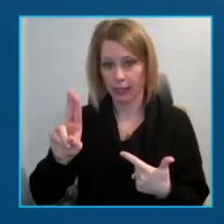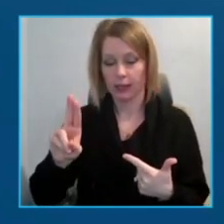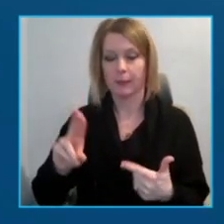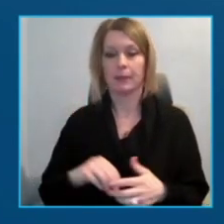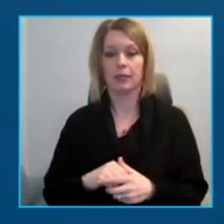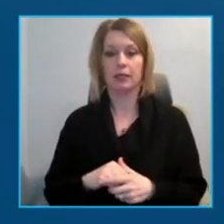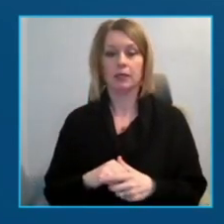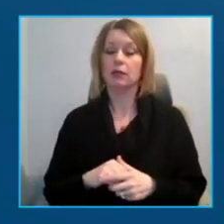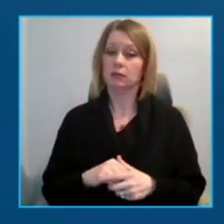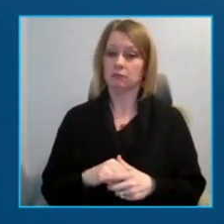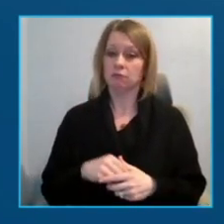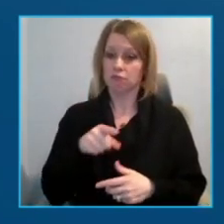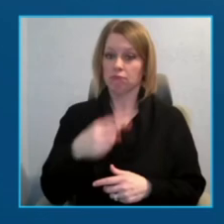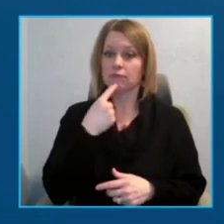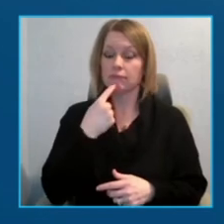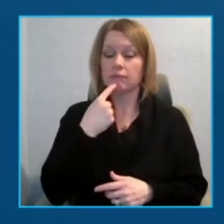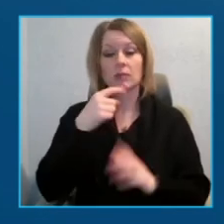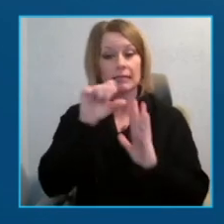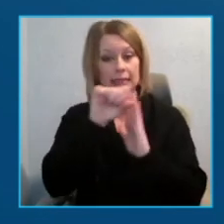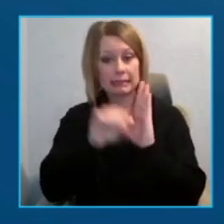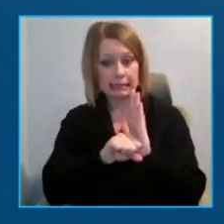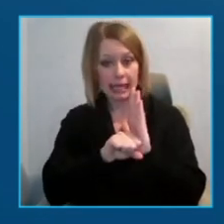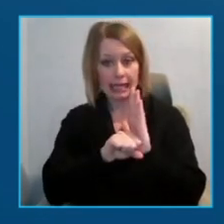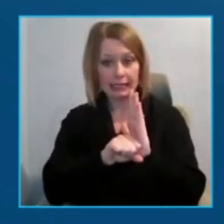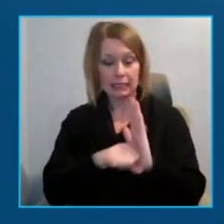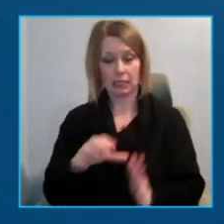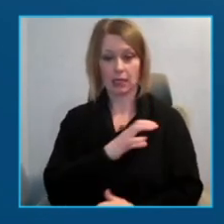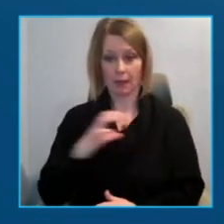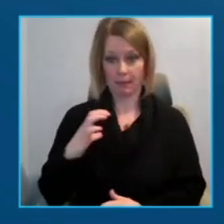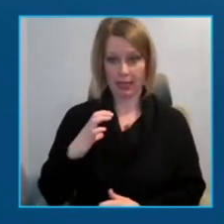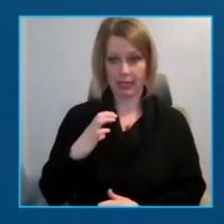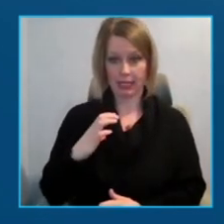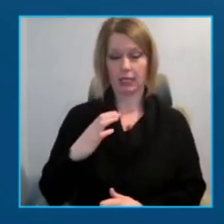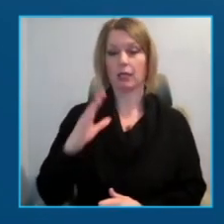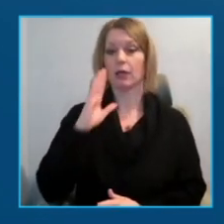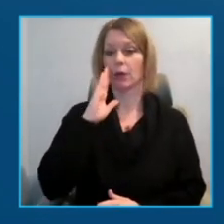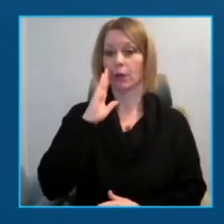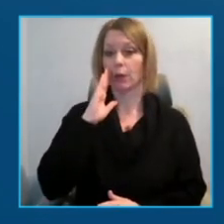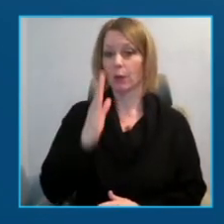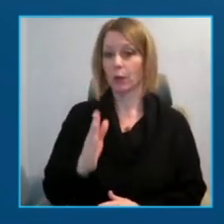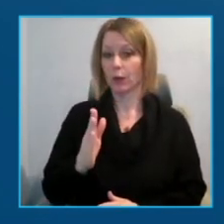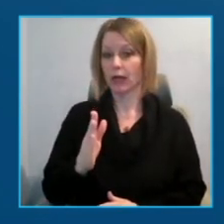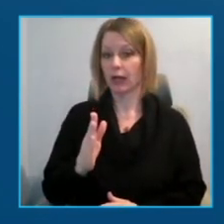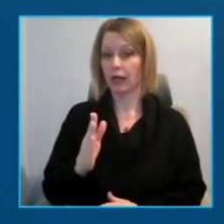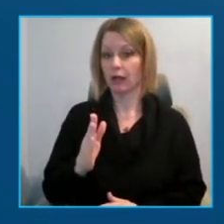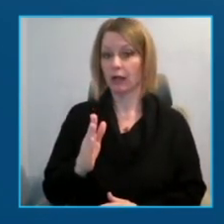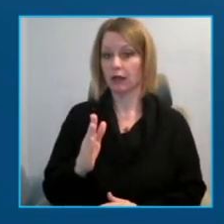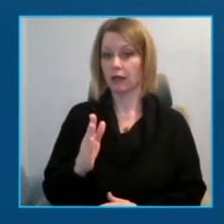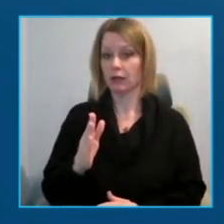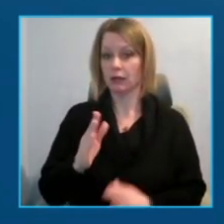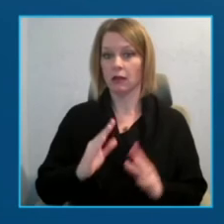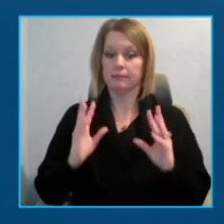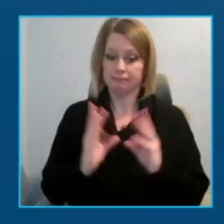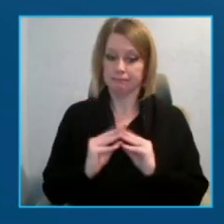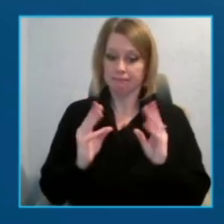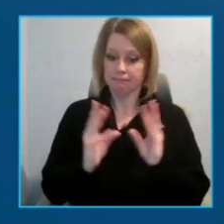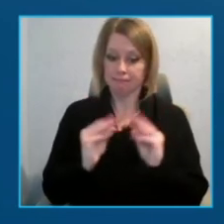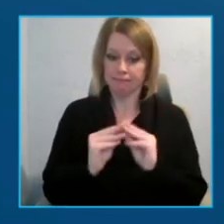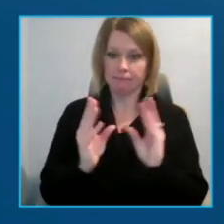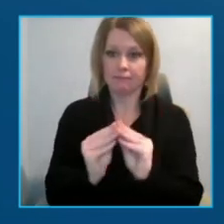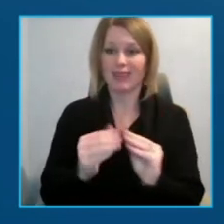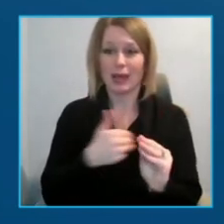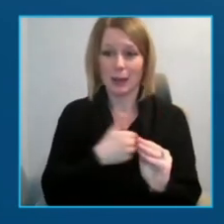state committee increasingly meets in members only meetings, sometimes for often